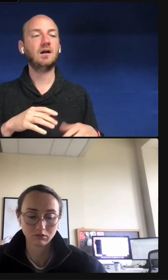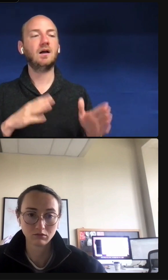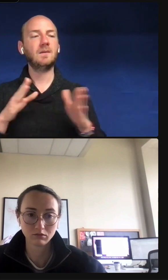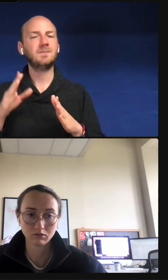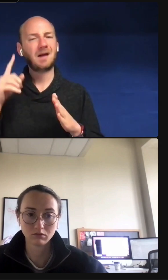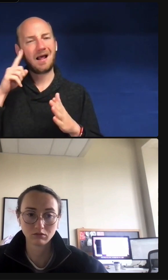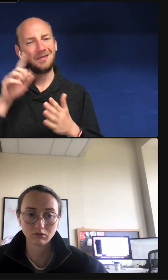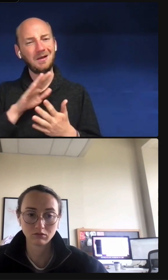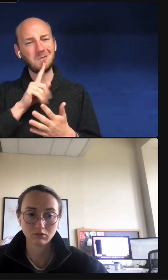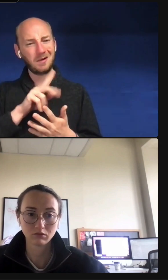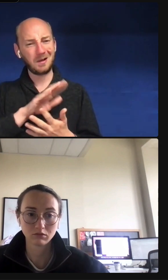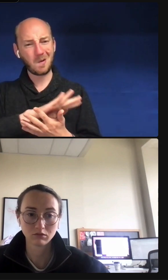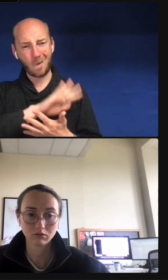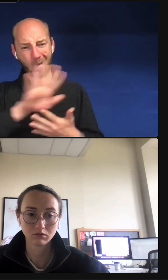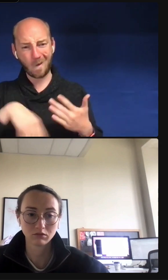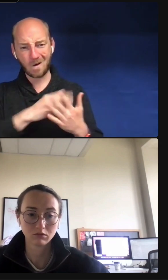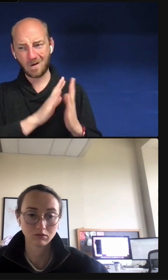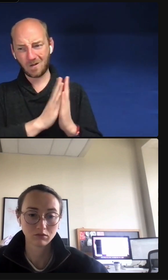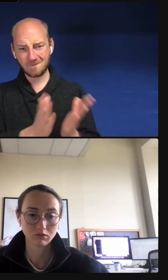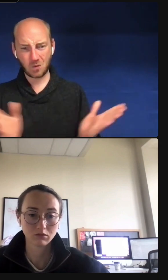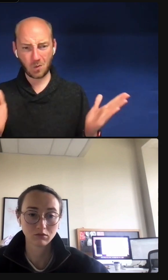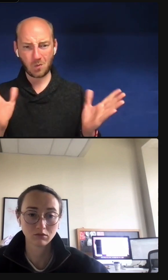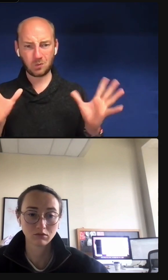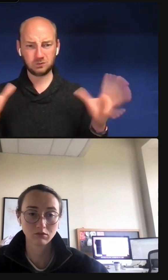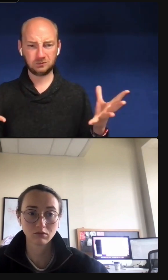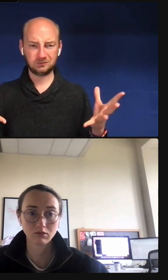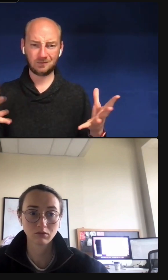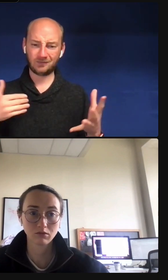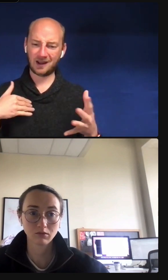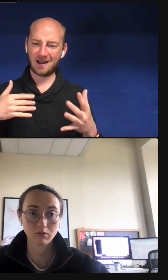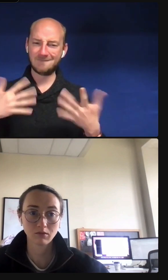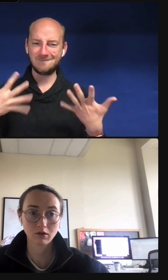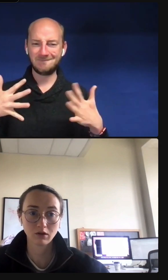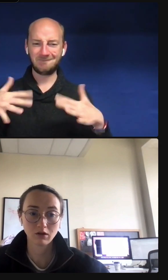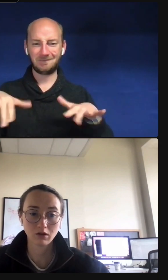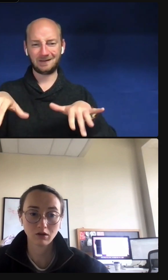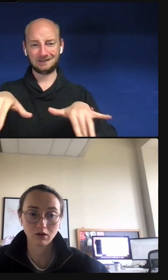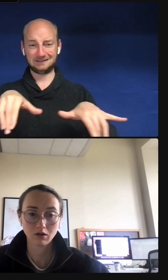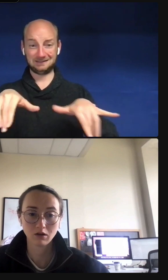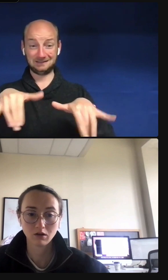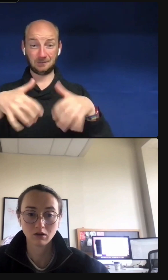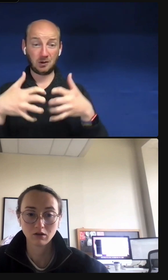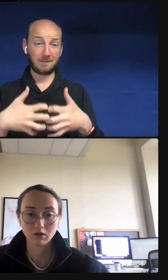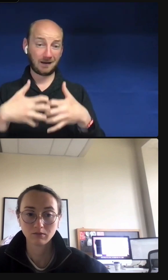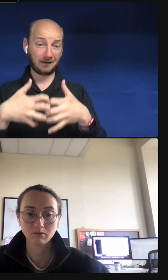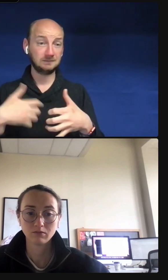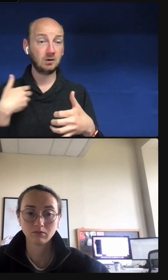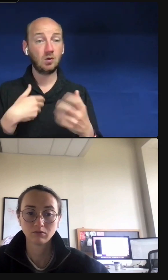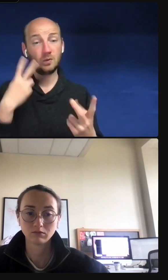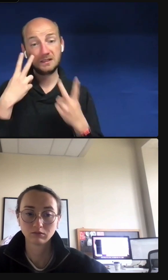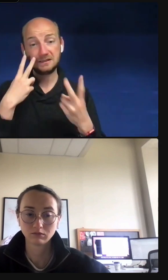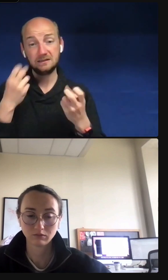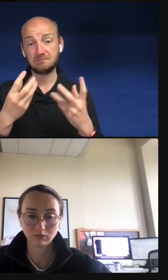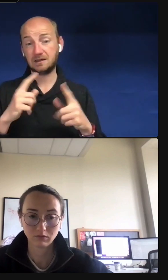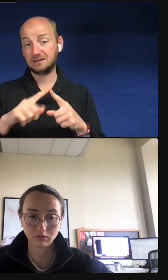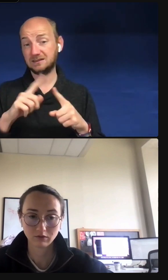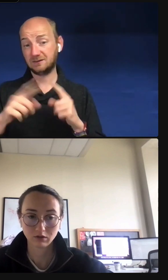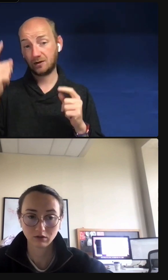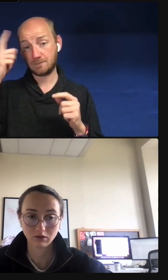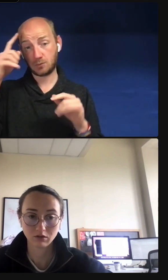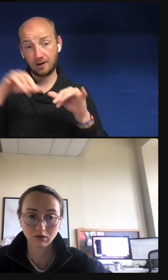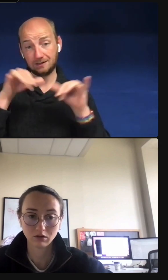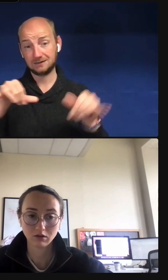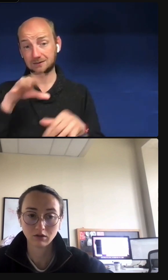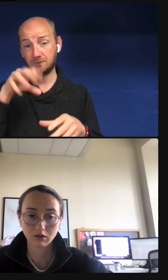relying on a similar mechanism, because we see a lot of the same brain systems involved in these